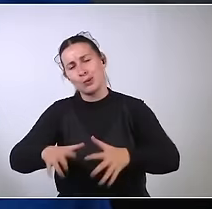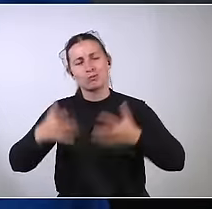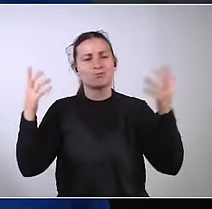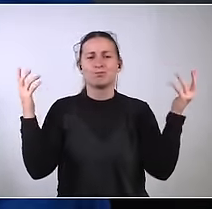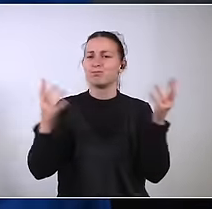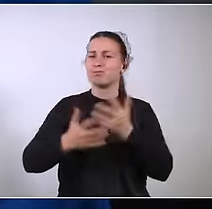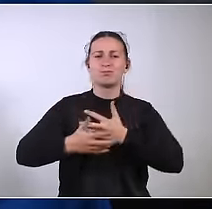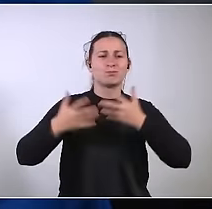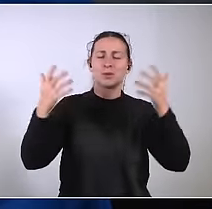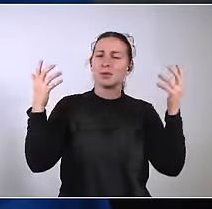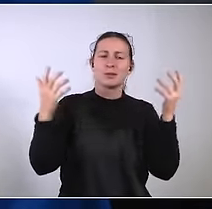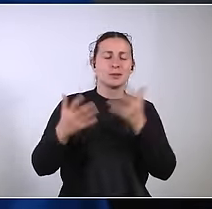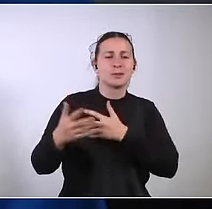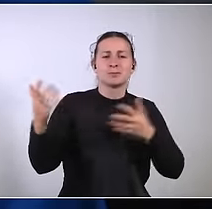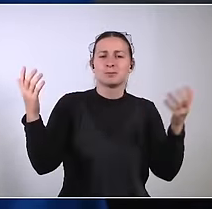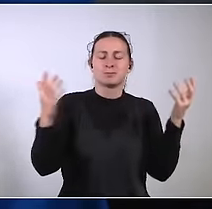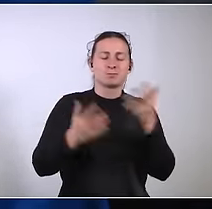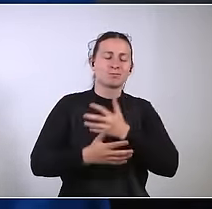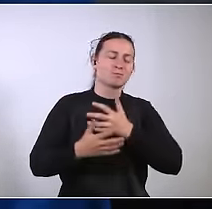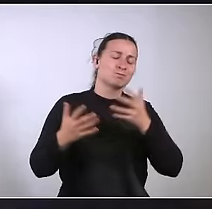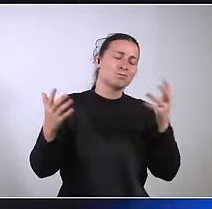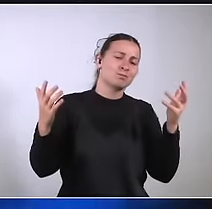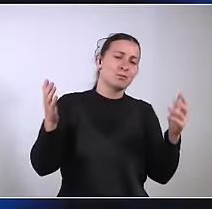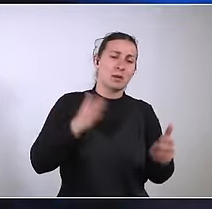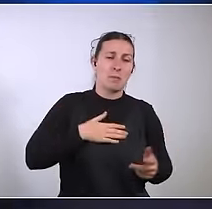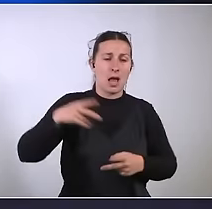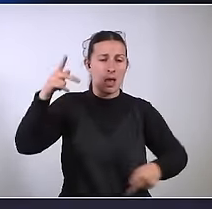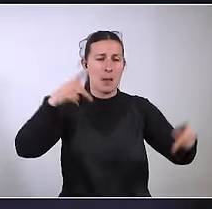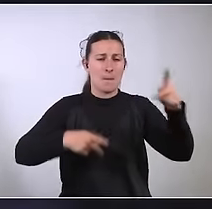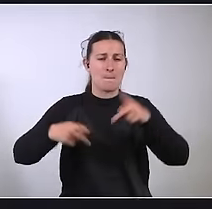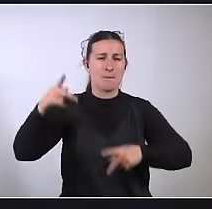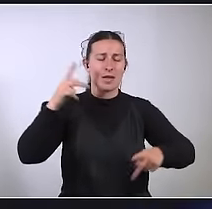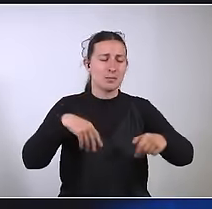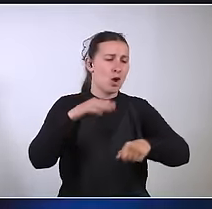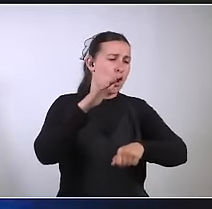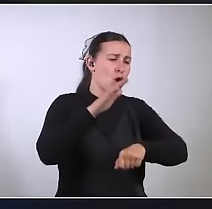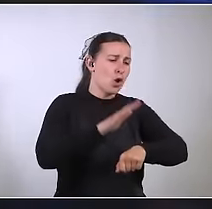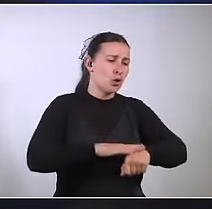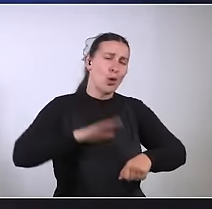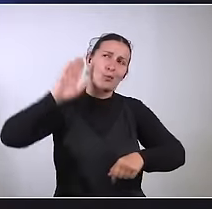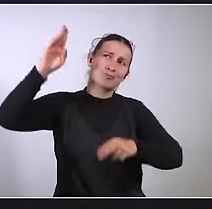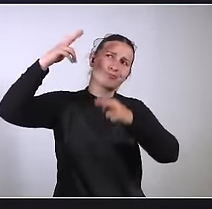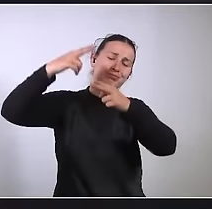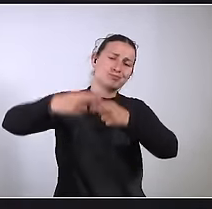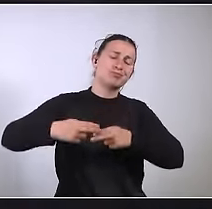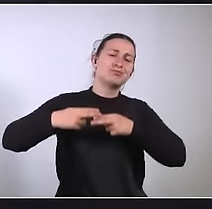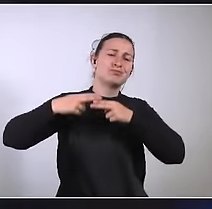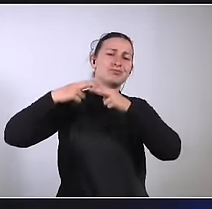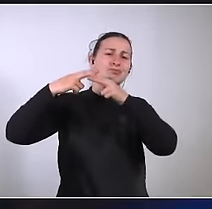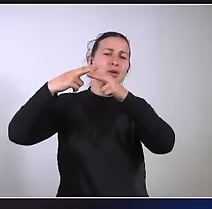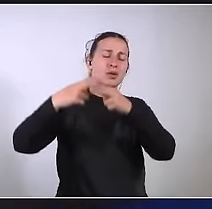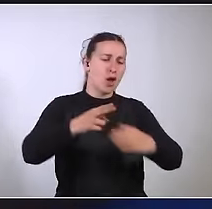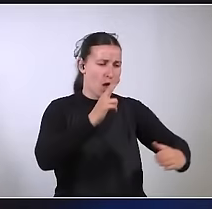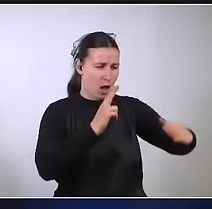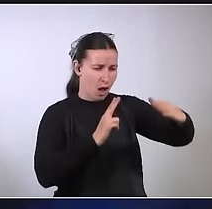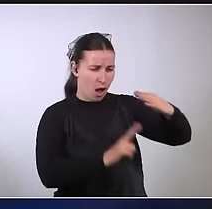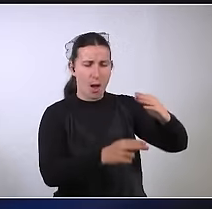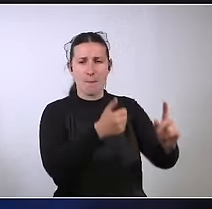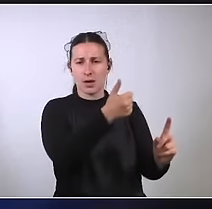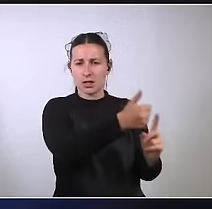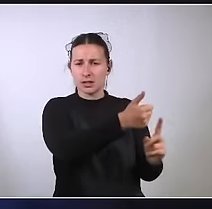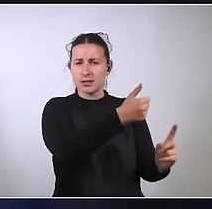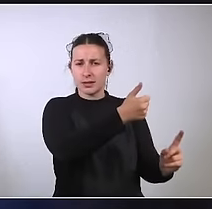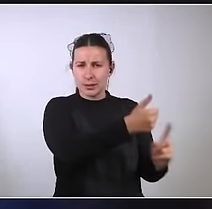Oh, if my people who are called by my name will humble